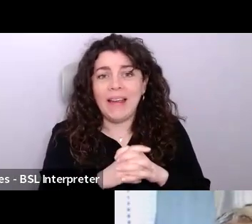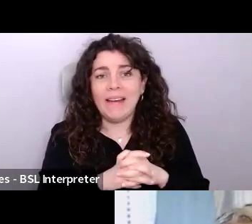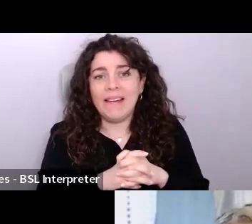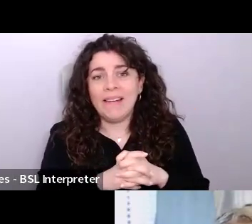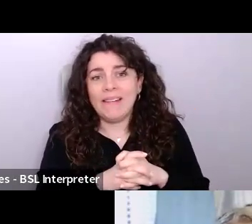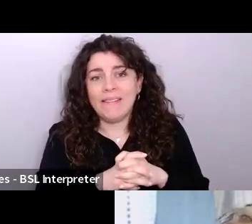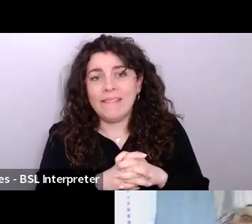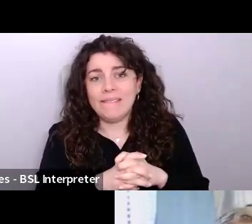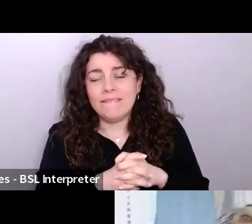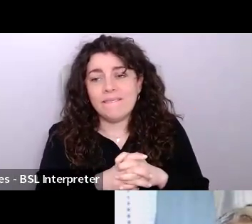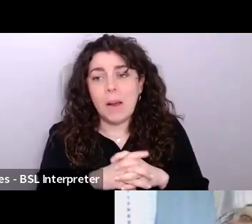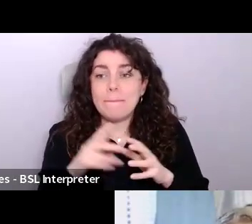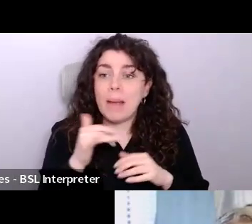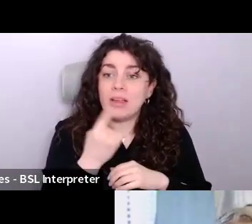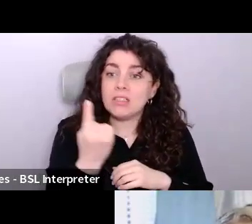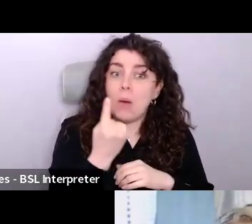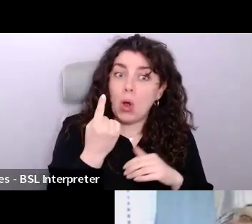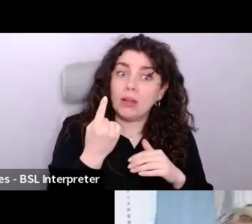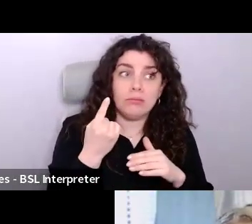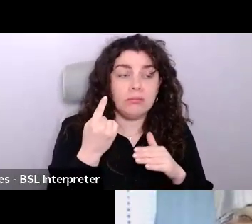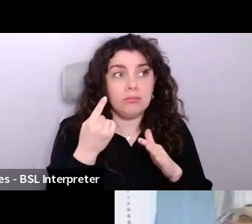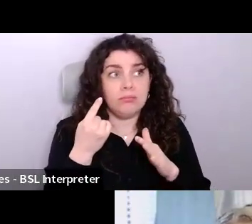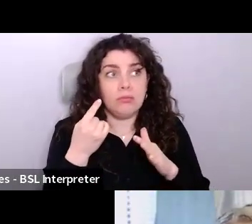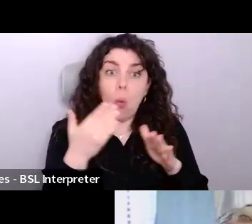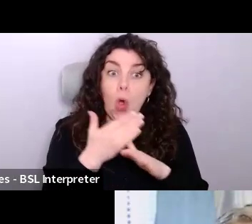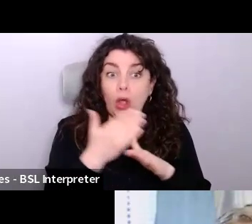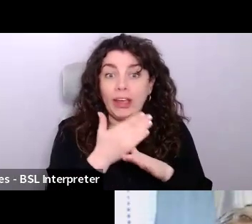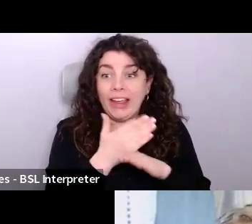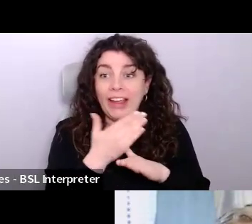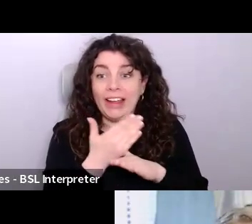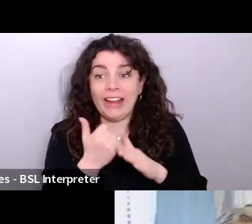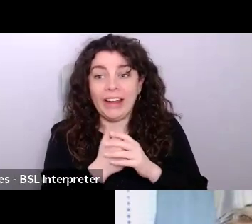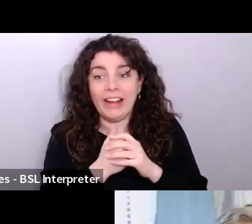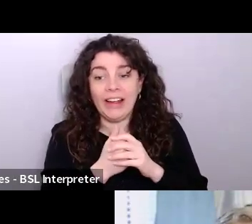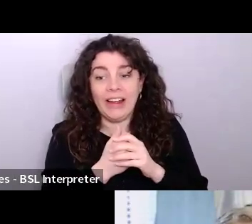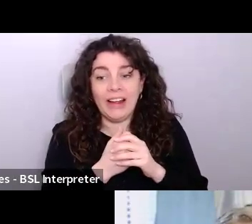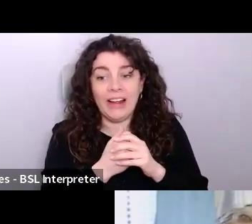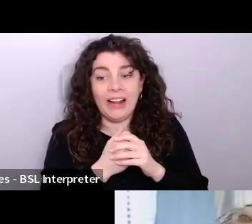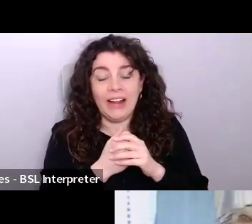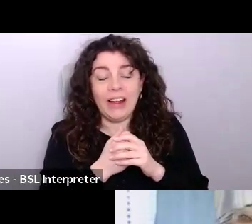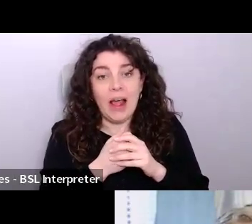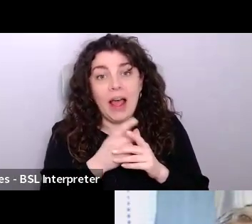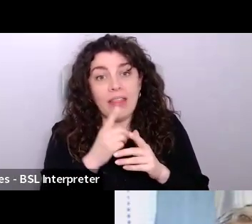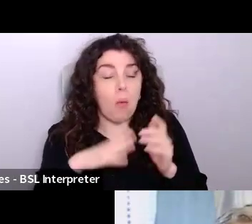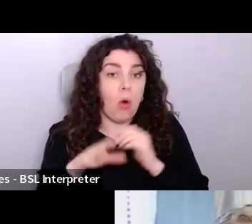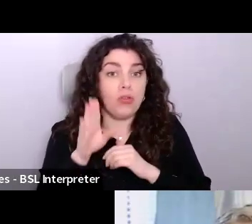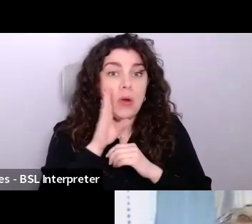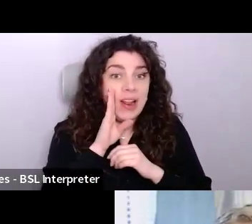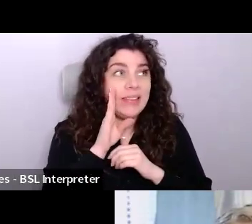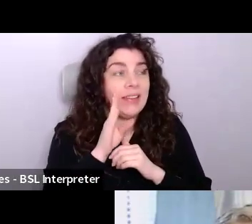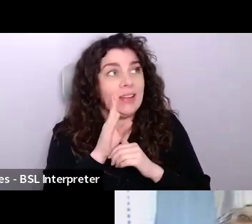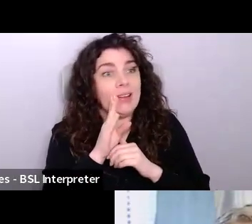where they're kind of going through that process where the employer is maybe willing to listen, but there's always a delay, kind of how to deal with